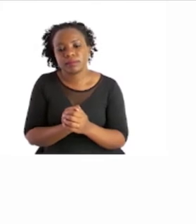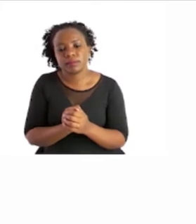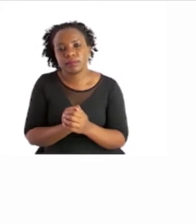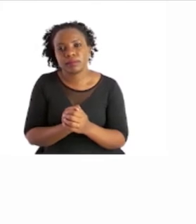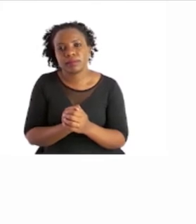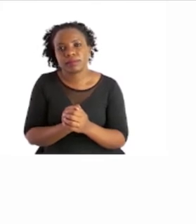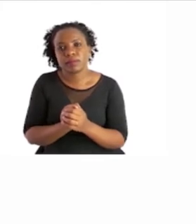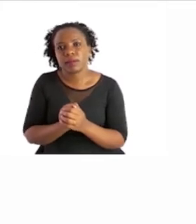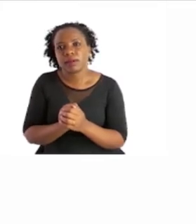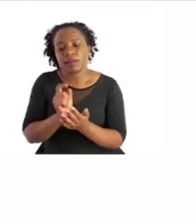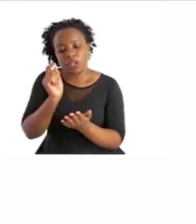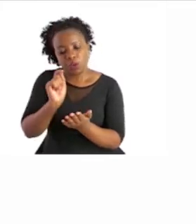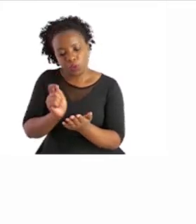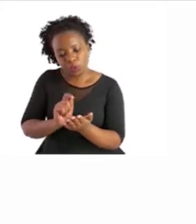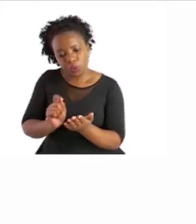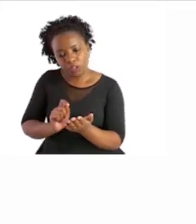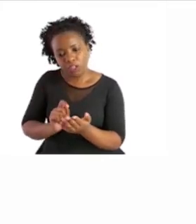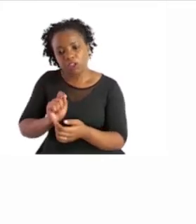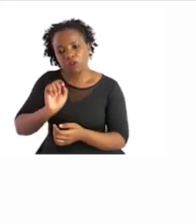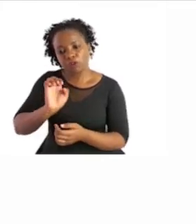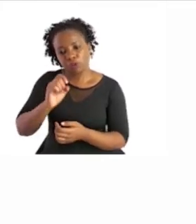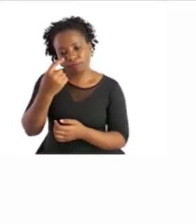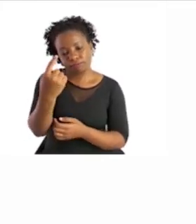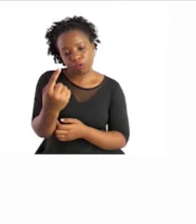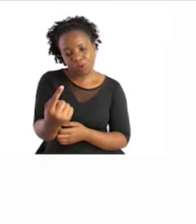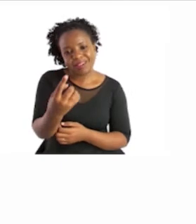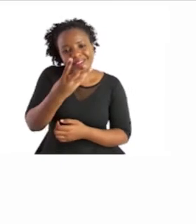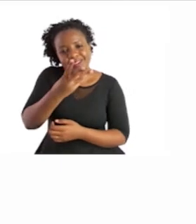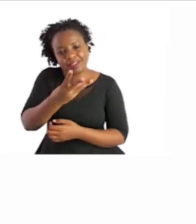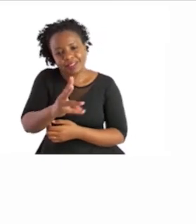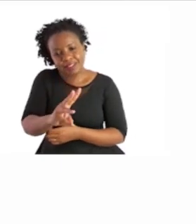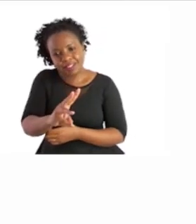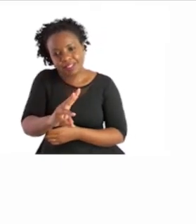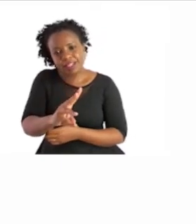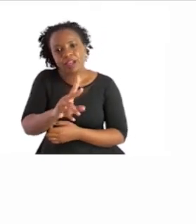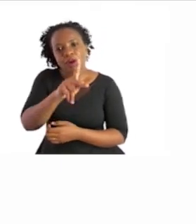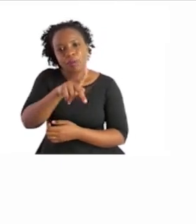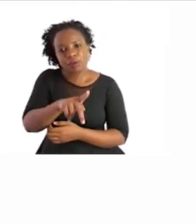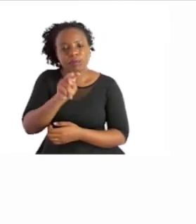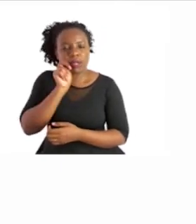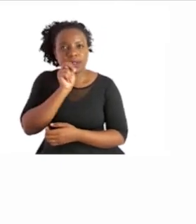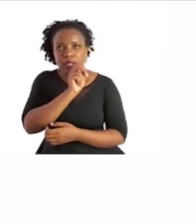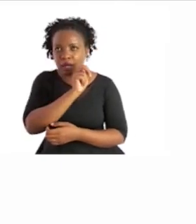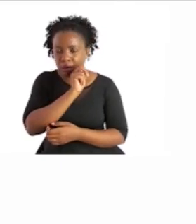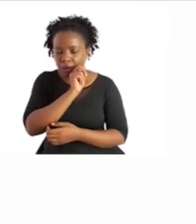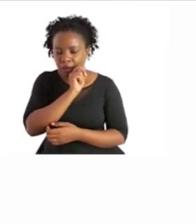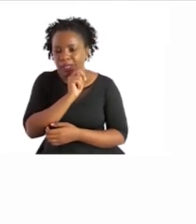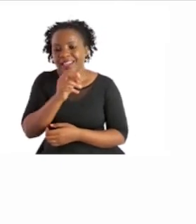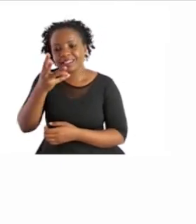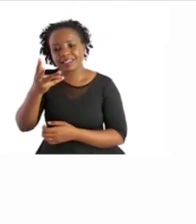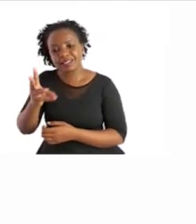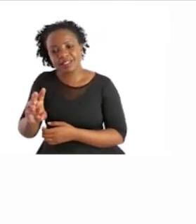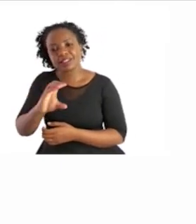It says, write your own 6 proper and 6 common